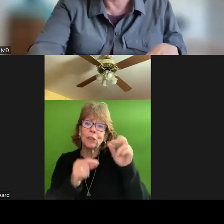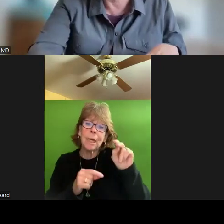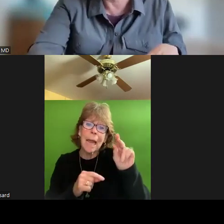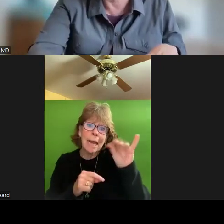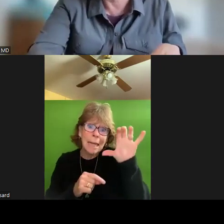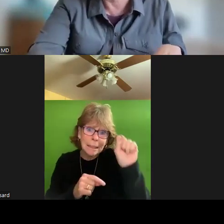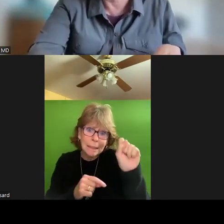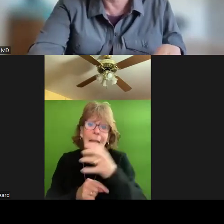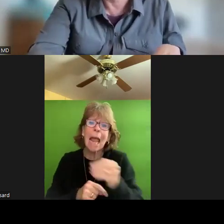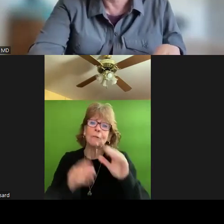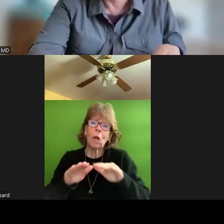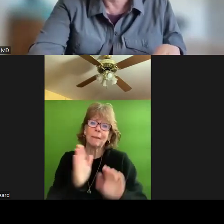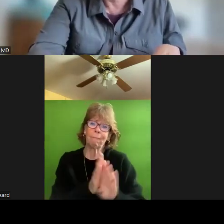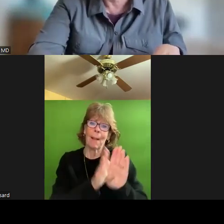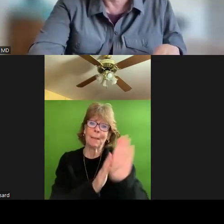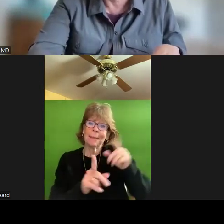specialist, etc.